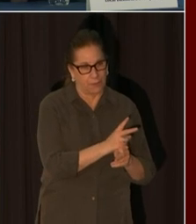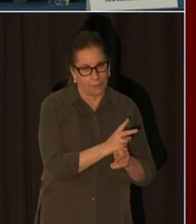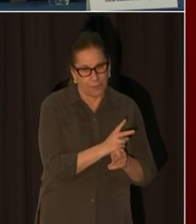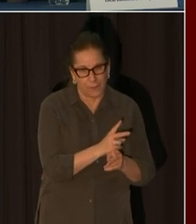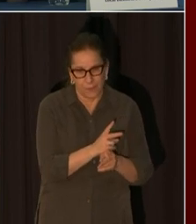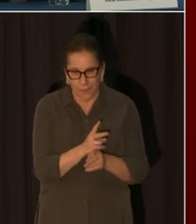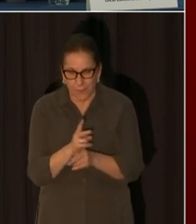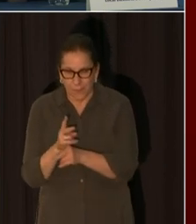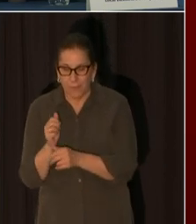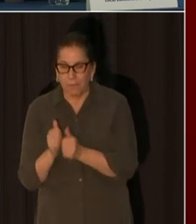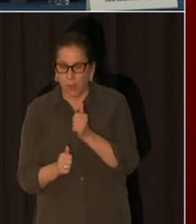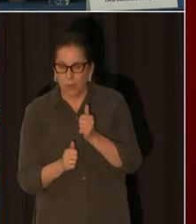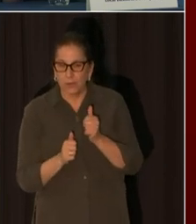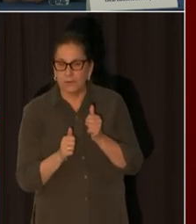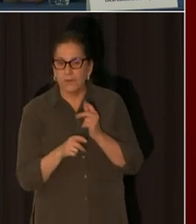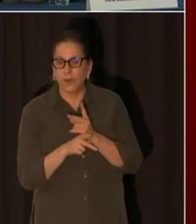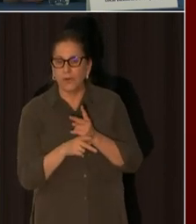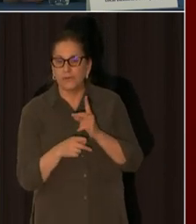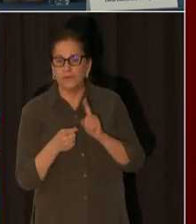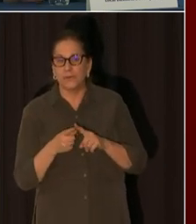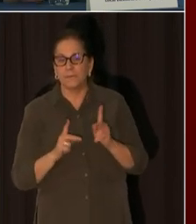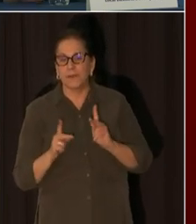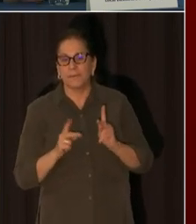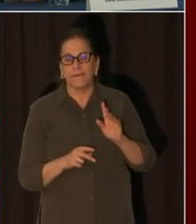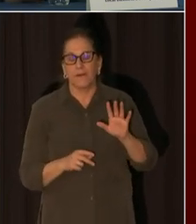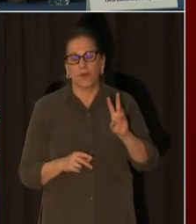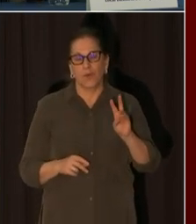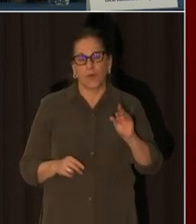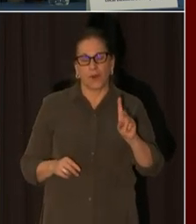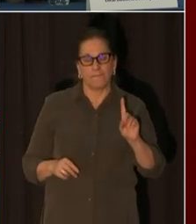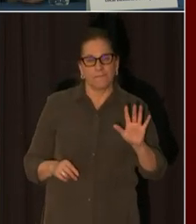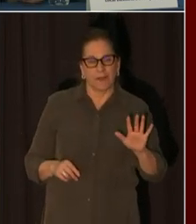Department of Small and Local Businesses is here to help